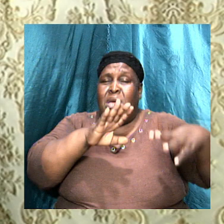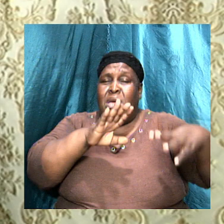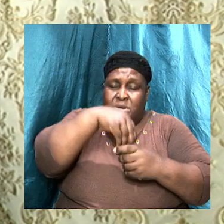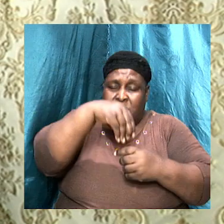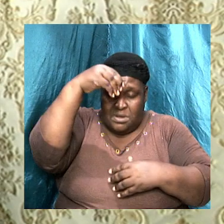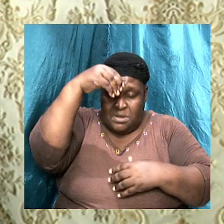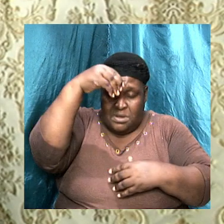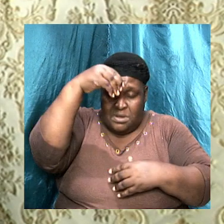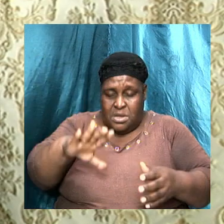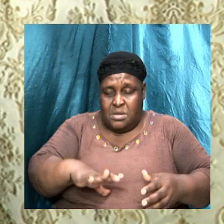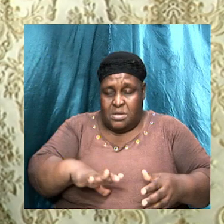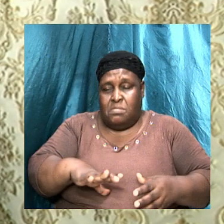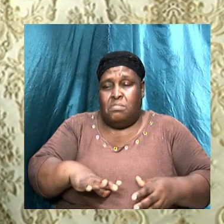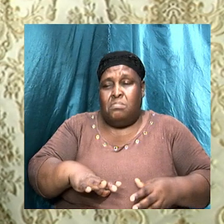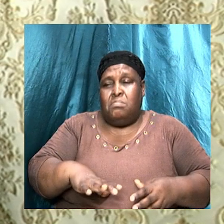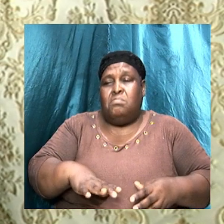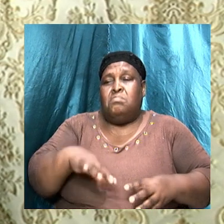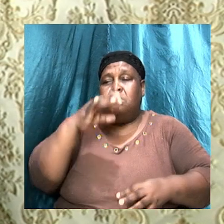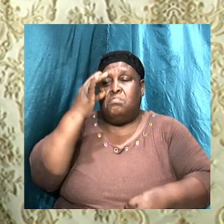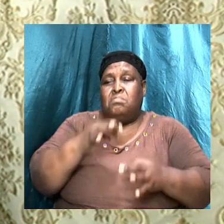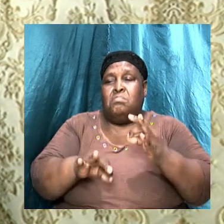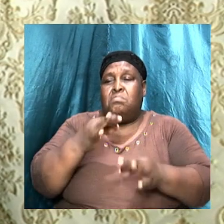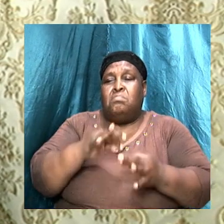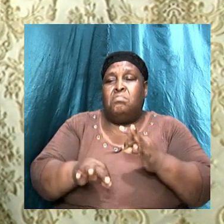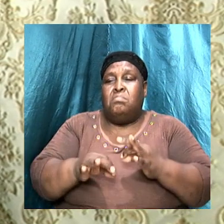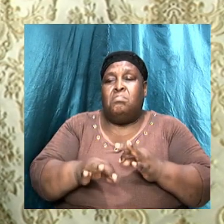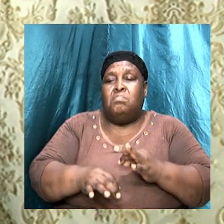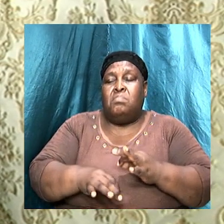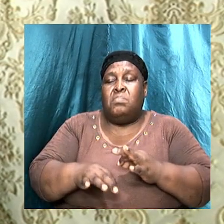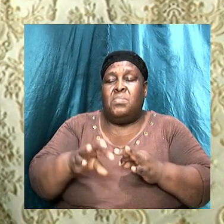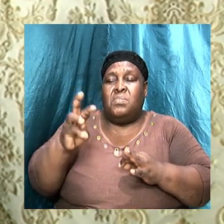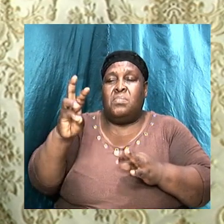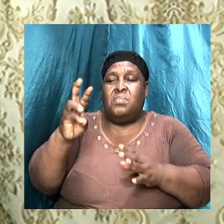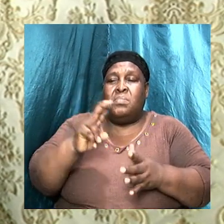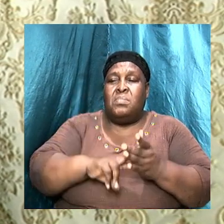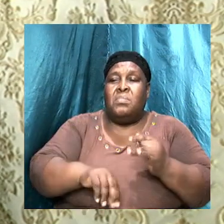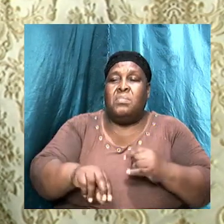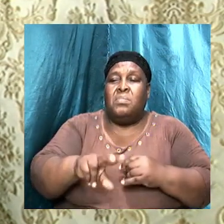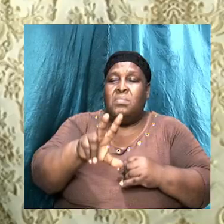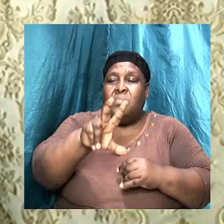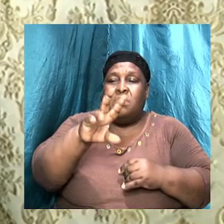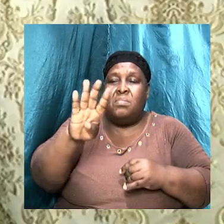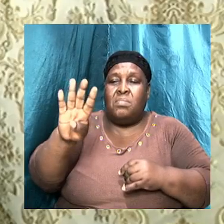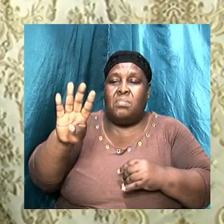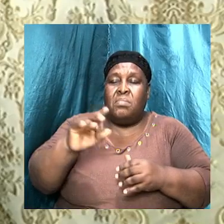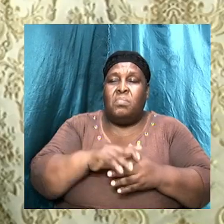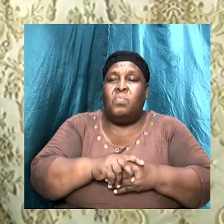6, verse 34.